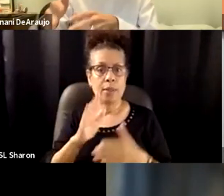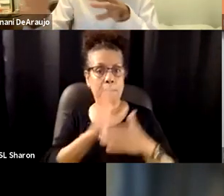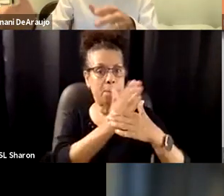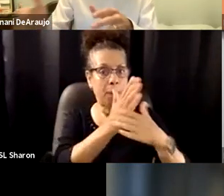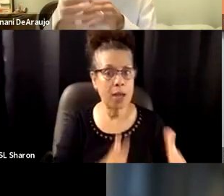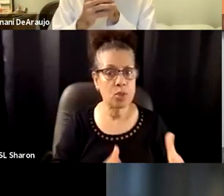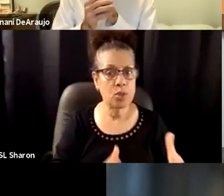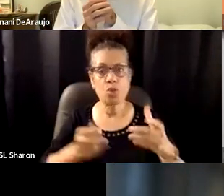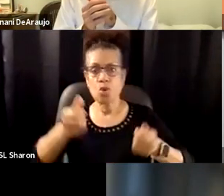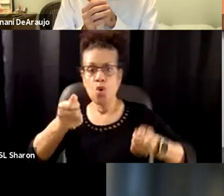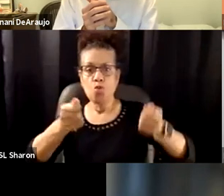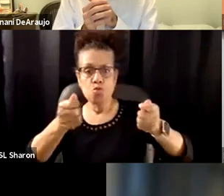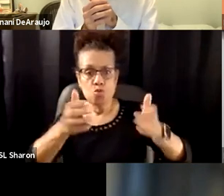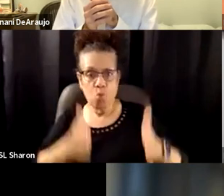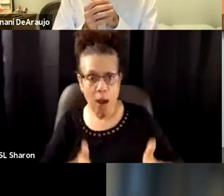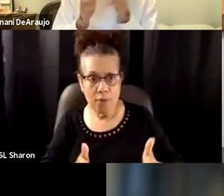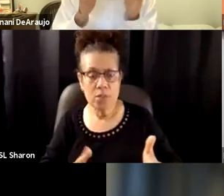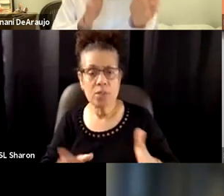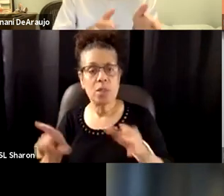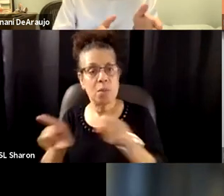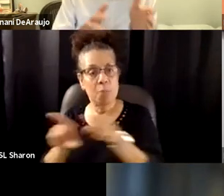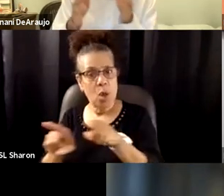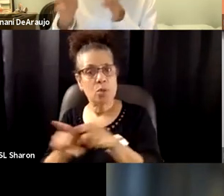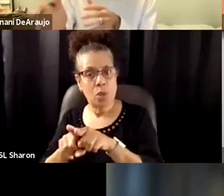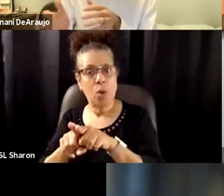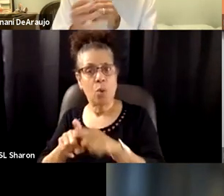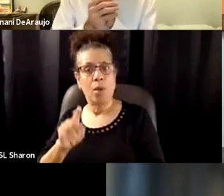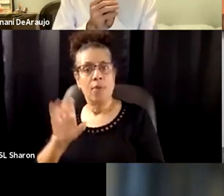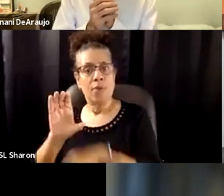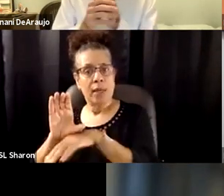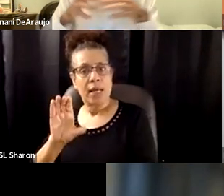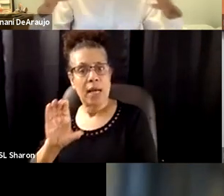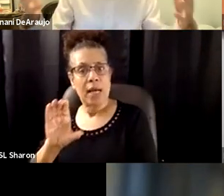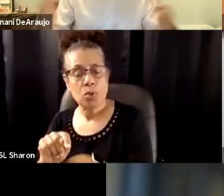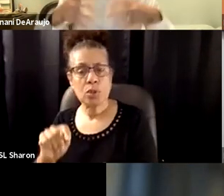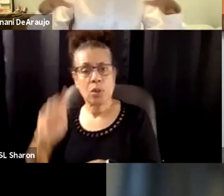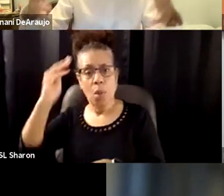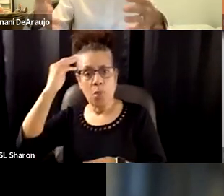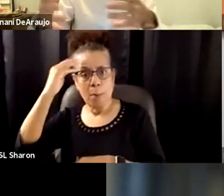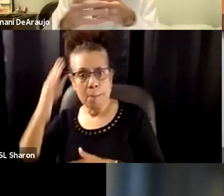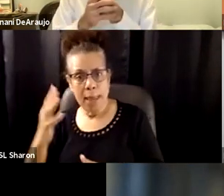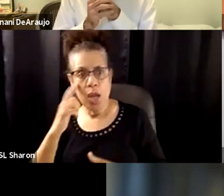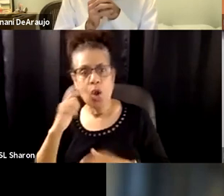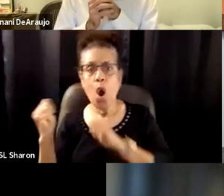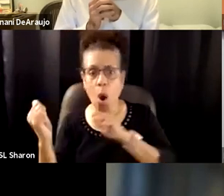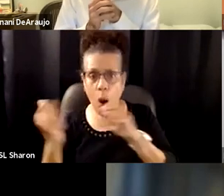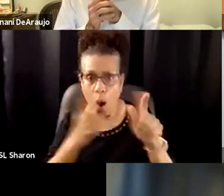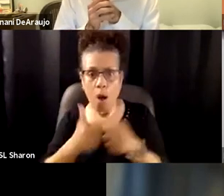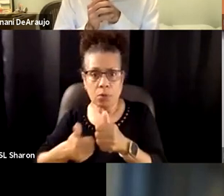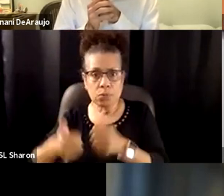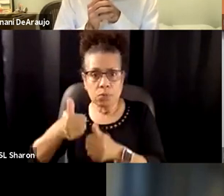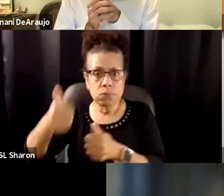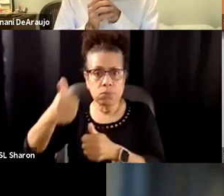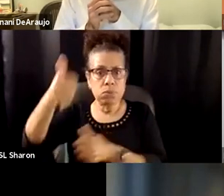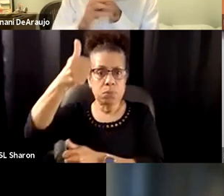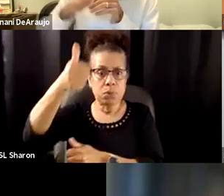bus drivers who are working uh but um you know our city council our mayor um all the our you know the the mayor uh will be